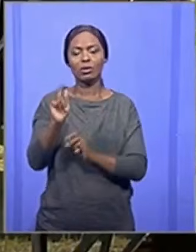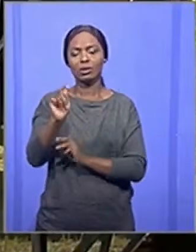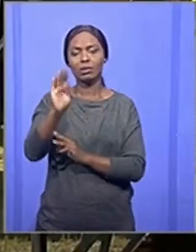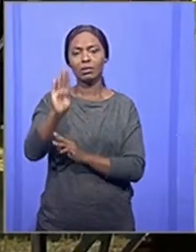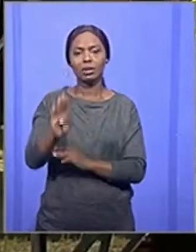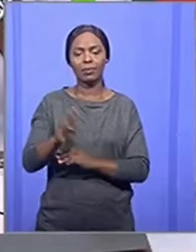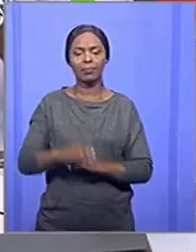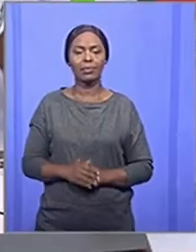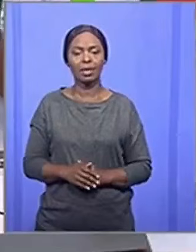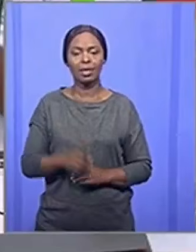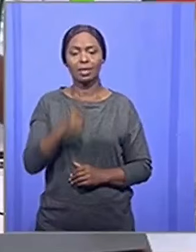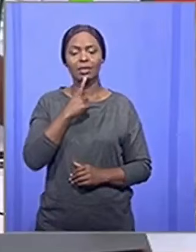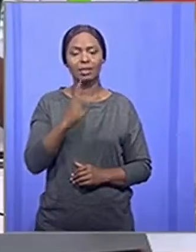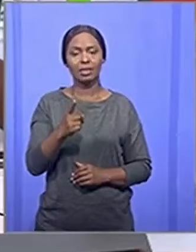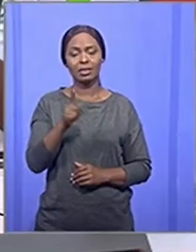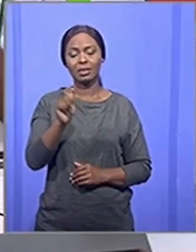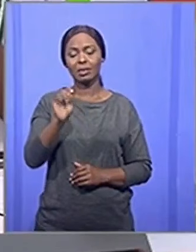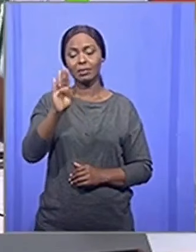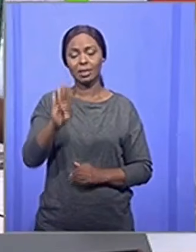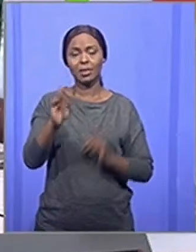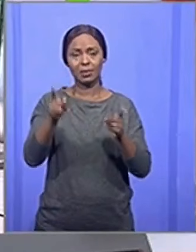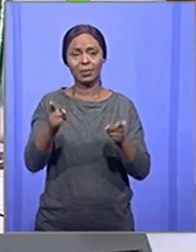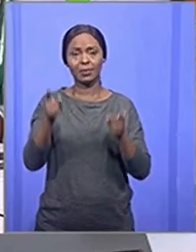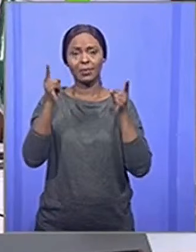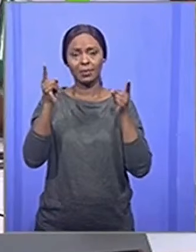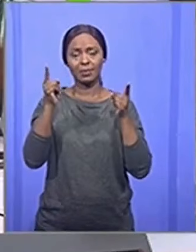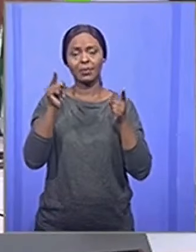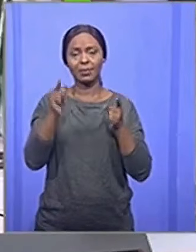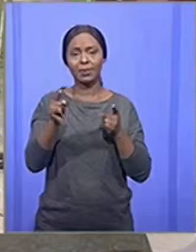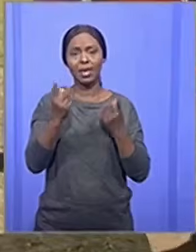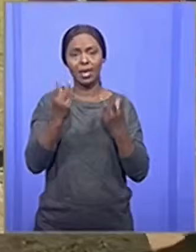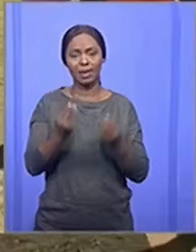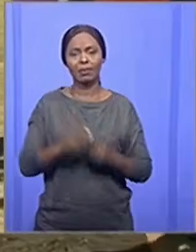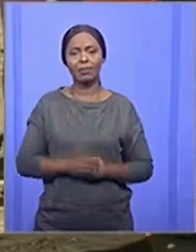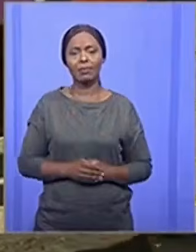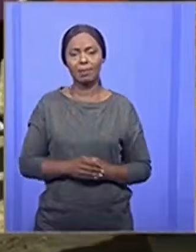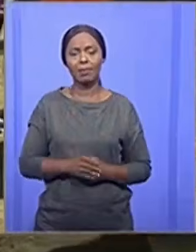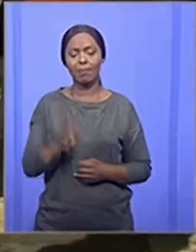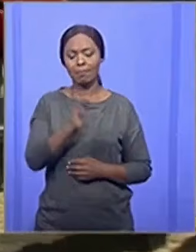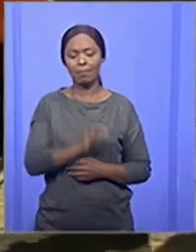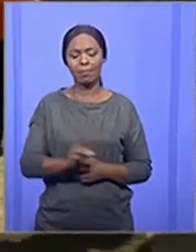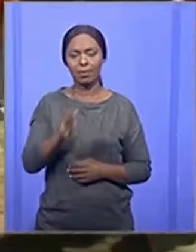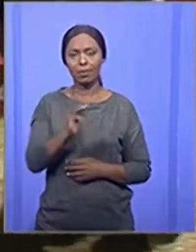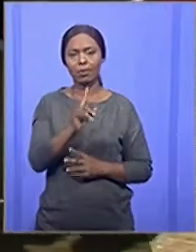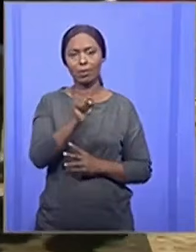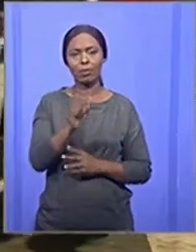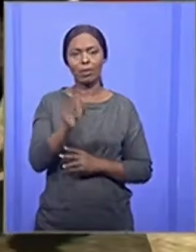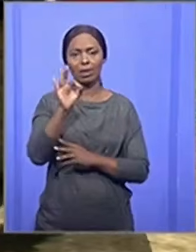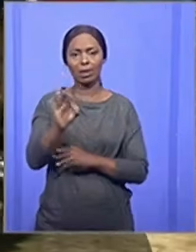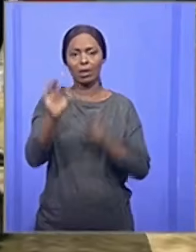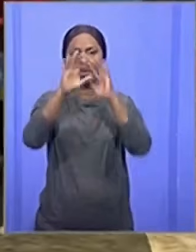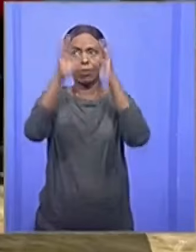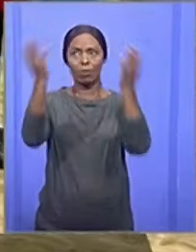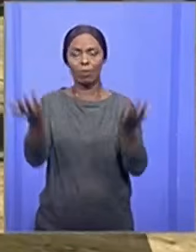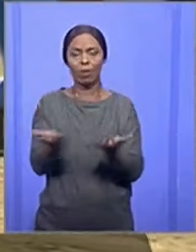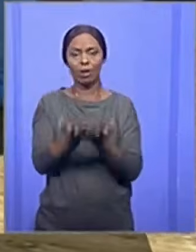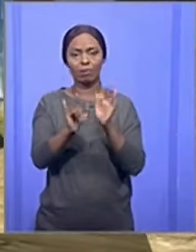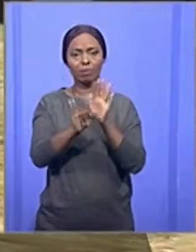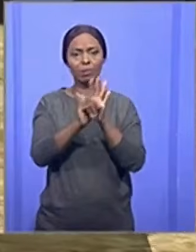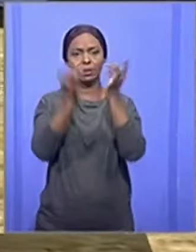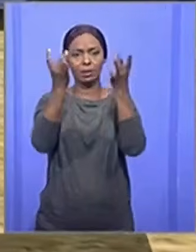le kotsi ka ho fetisisa lefatsheng moo ho seng hlokaetse batho ba milione e le 1.3 lefatshe ka bophara e sa lo